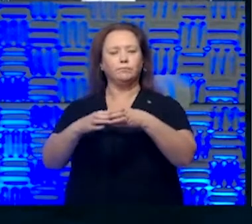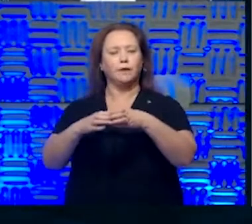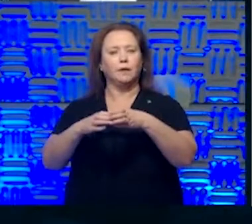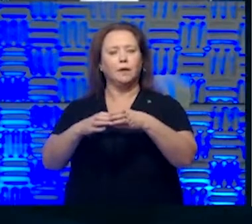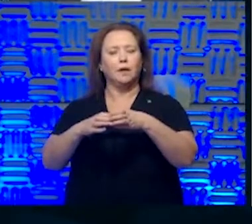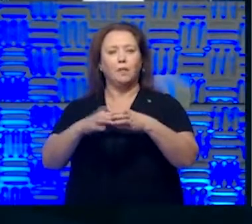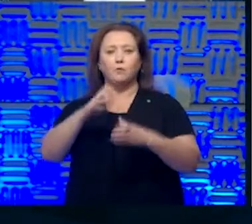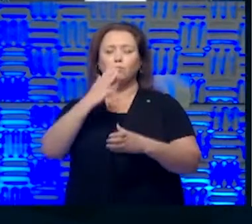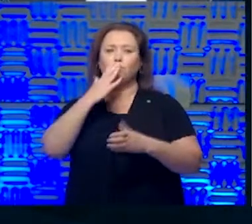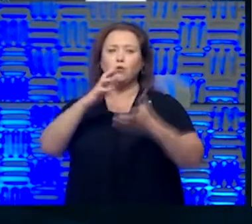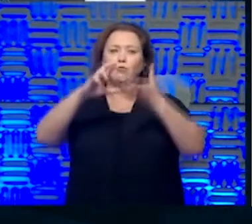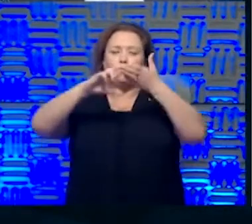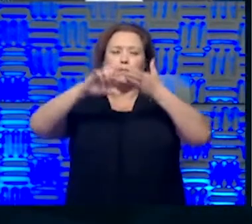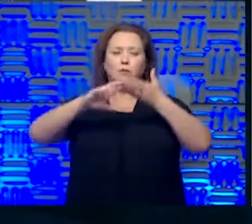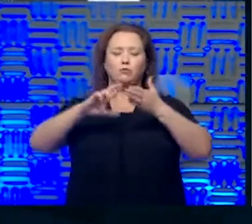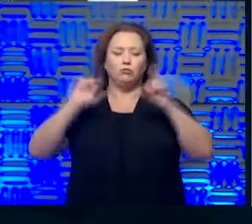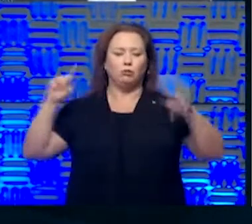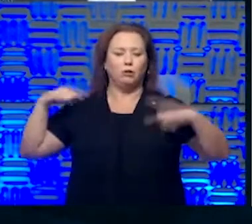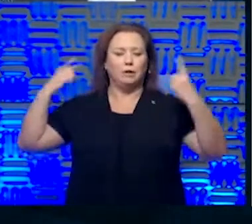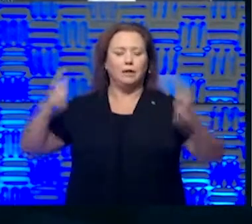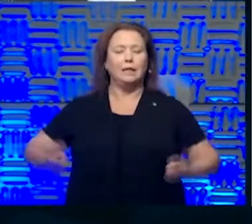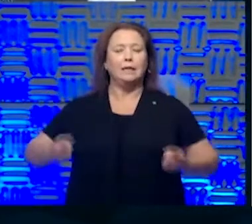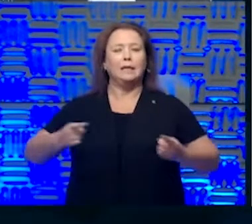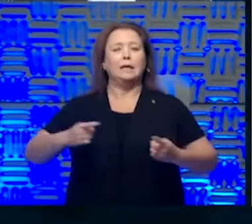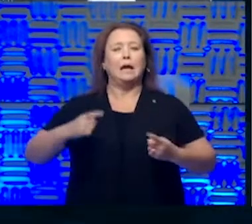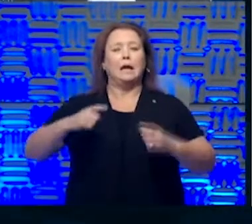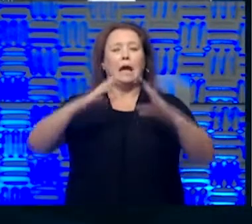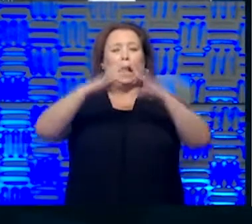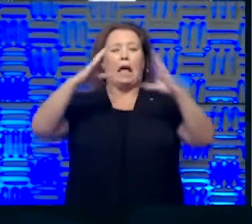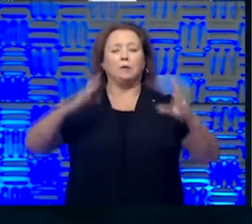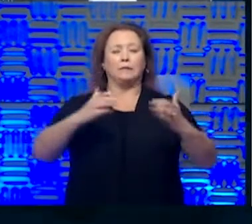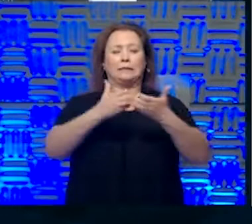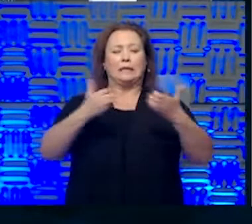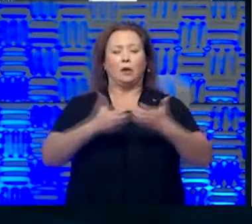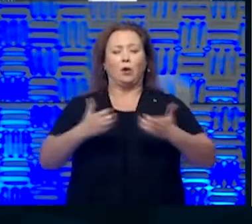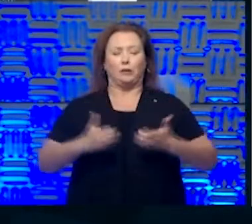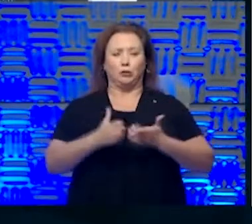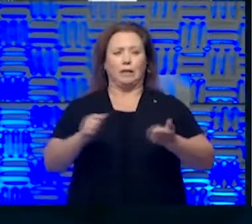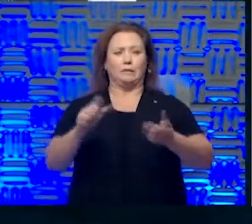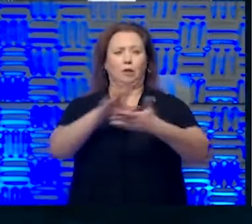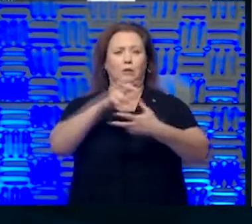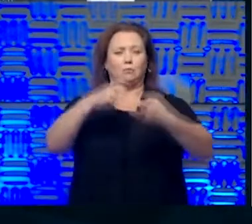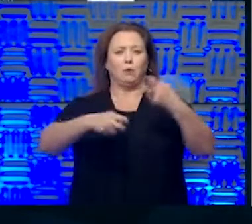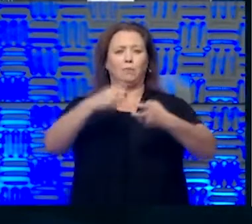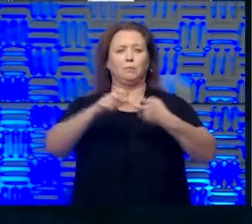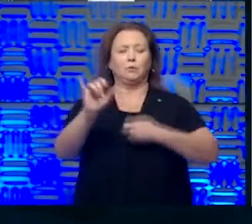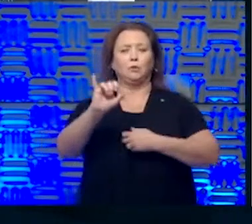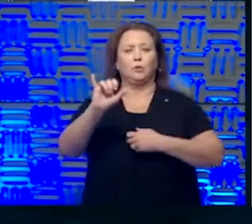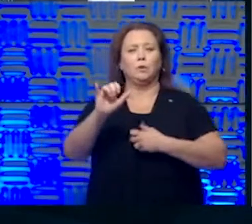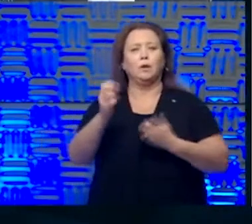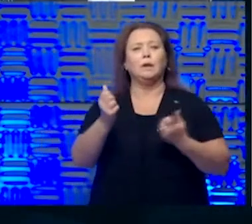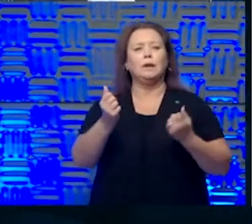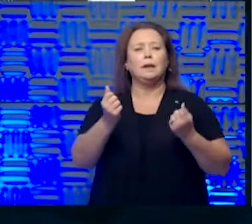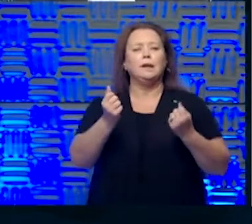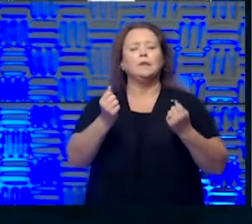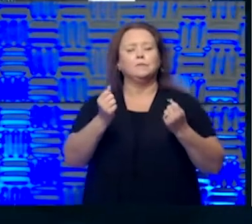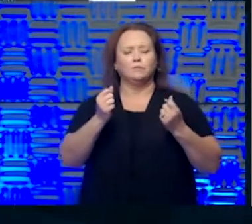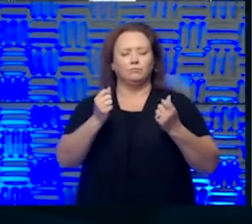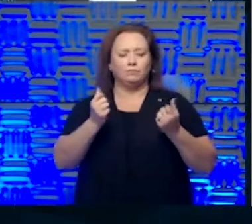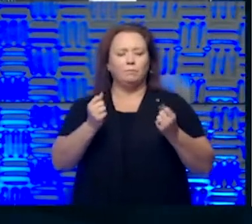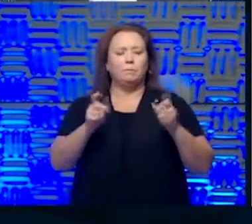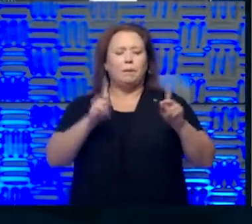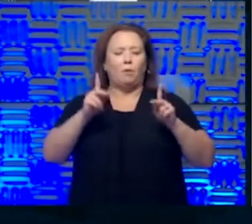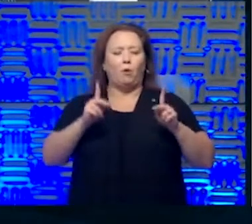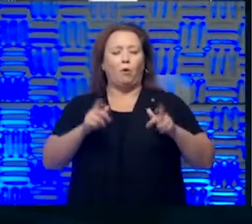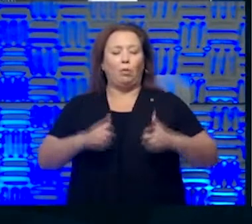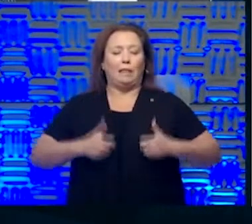good research showing that historical housing segregation has caused some problems like this. Multi-generational households where people get